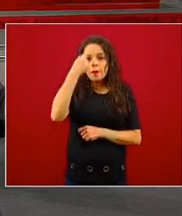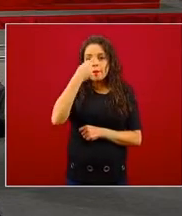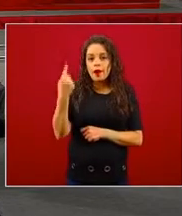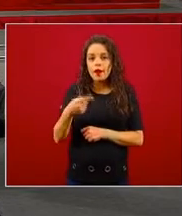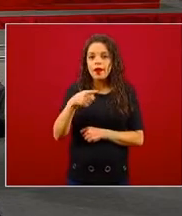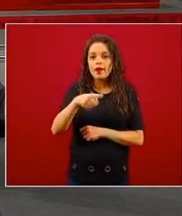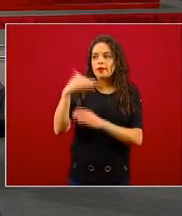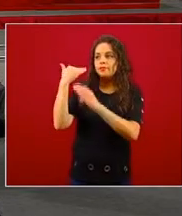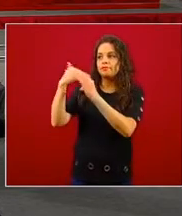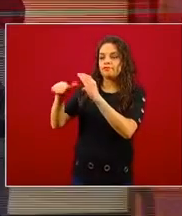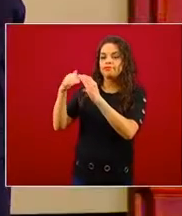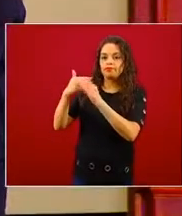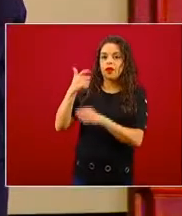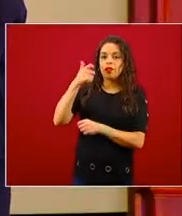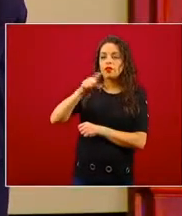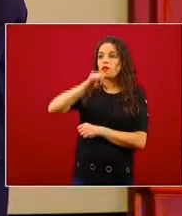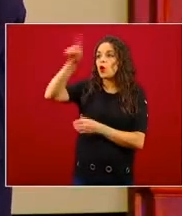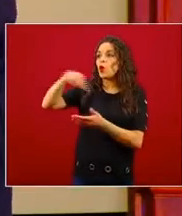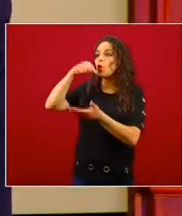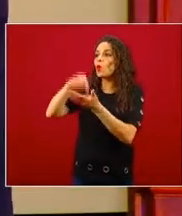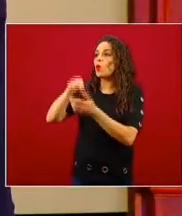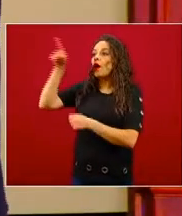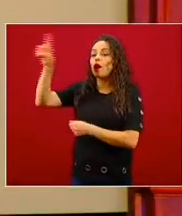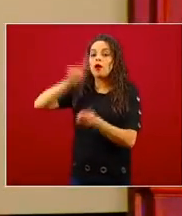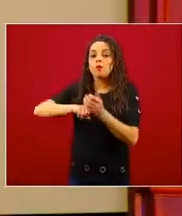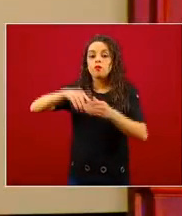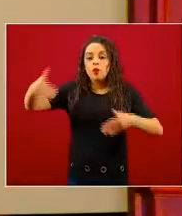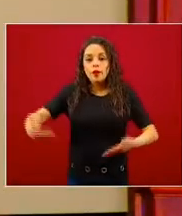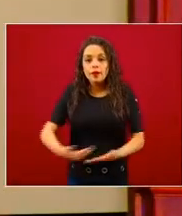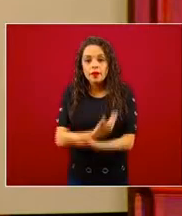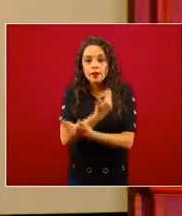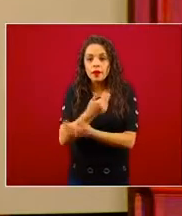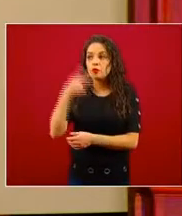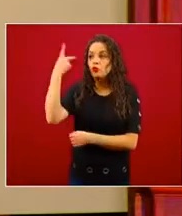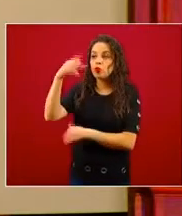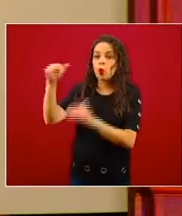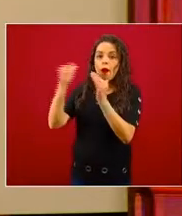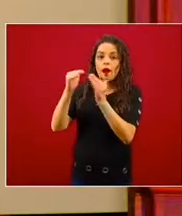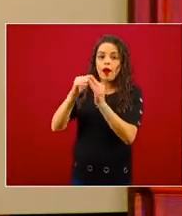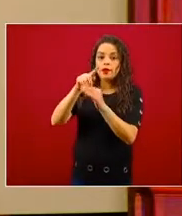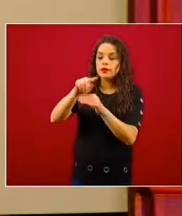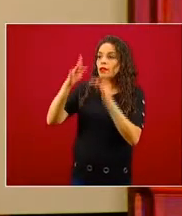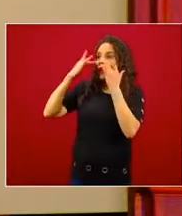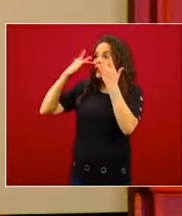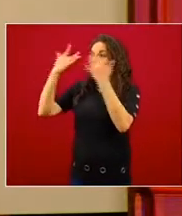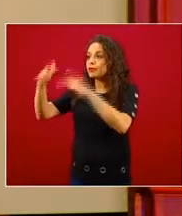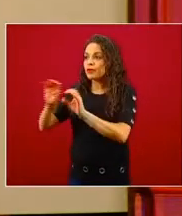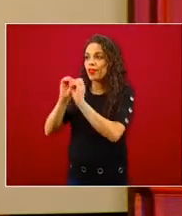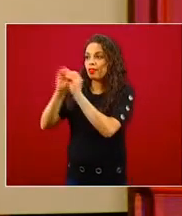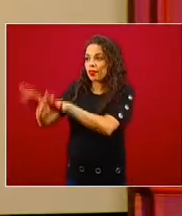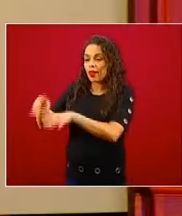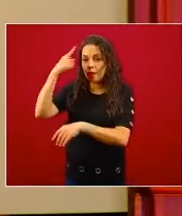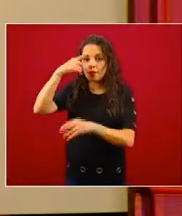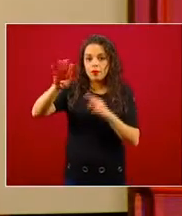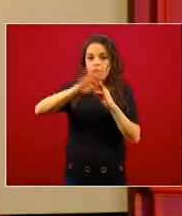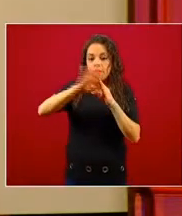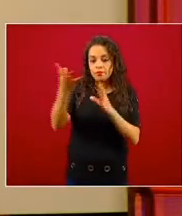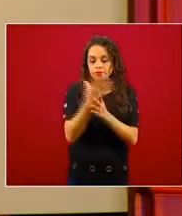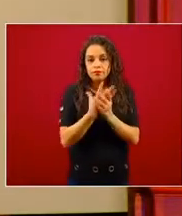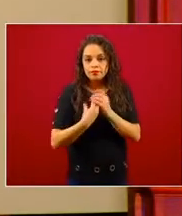workers is used to send money back home, where they were born, the houses that they